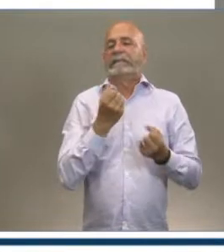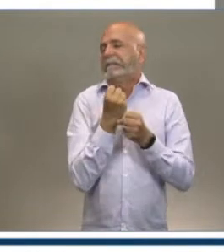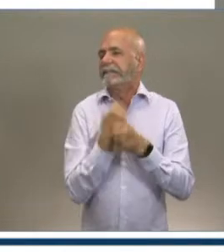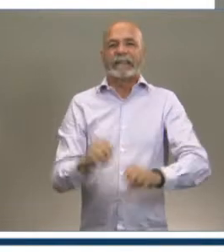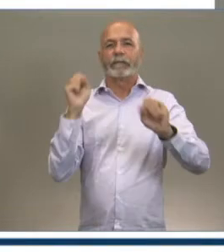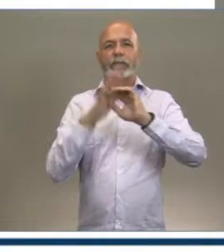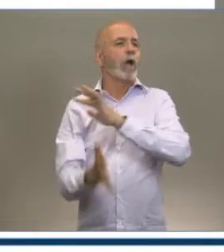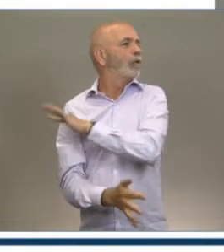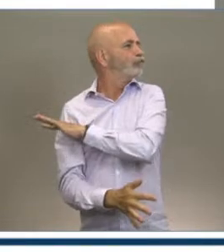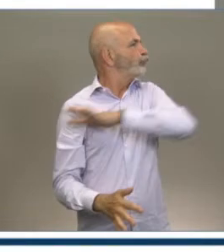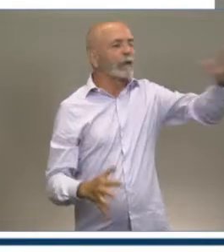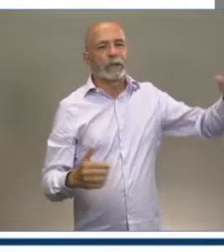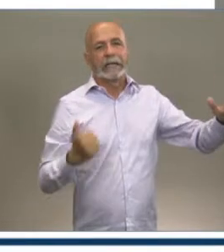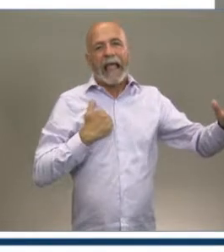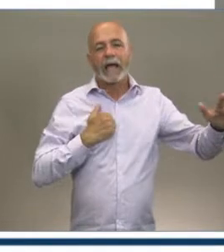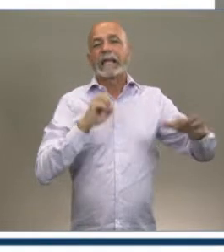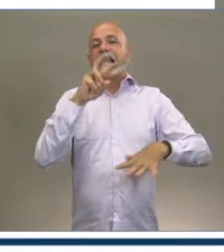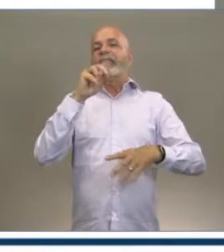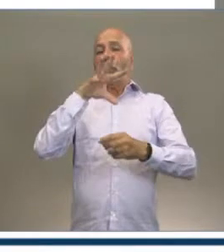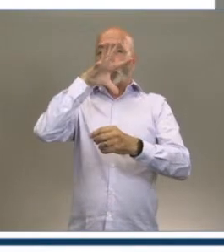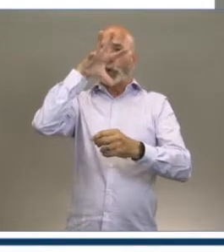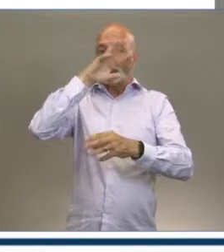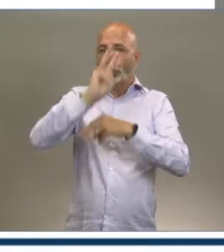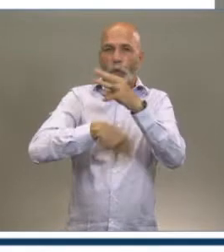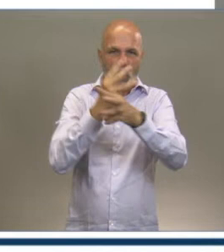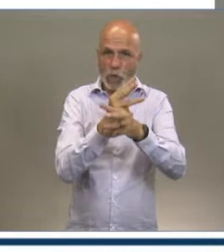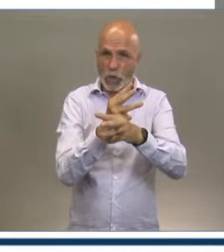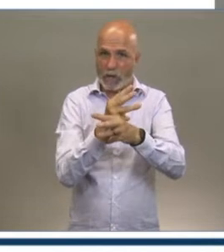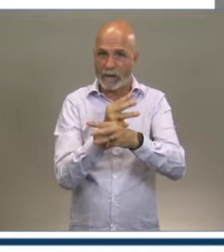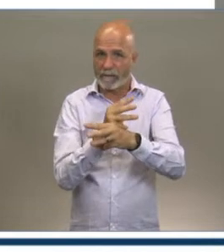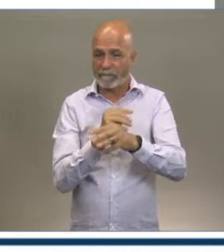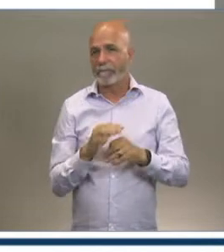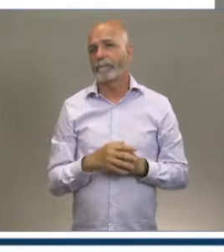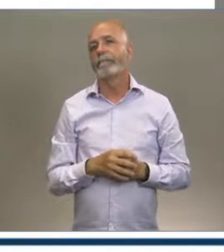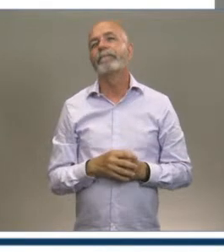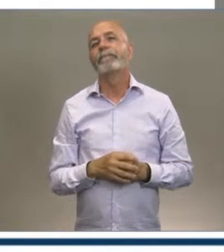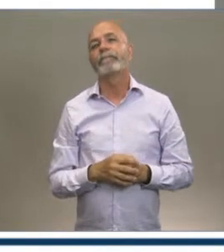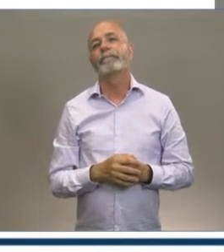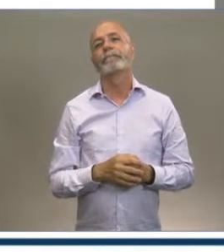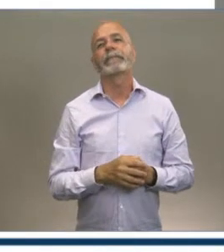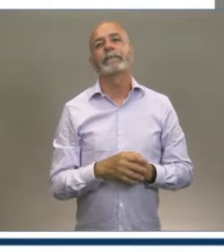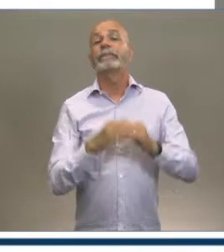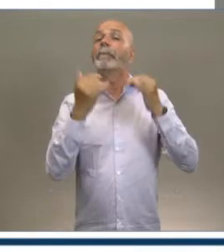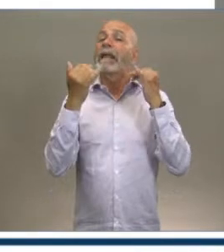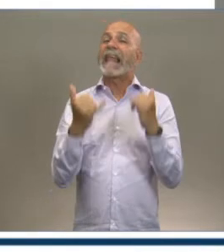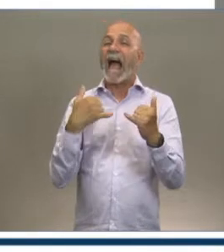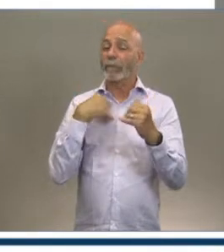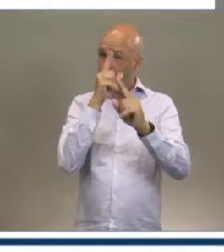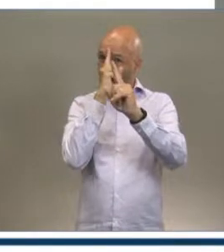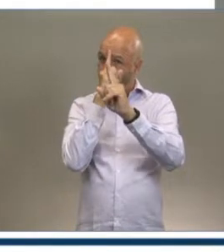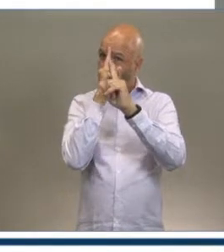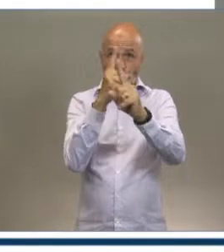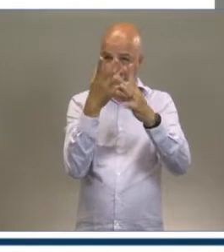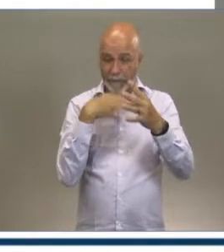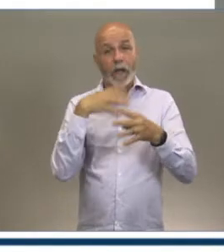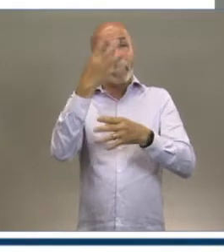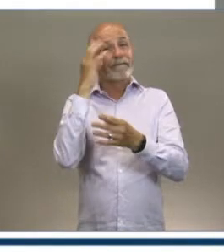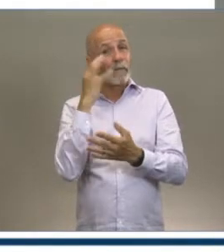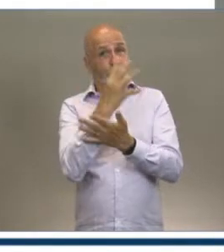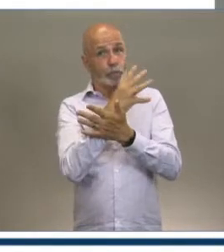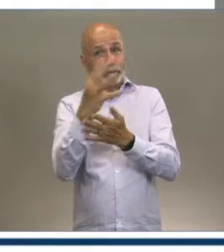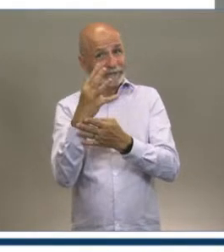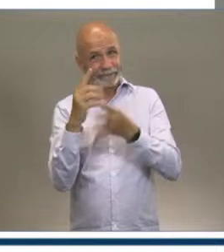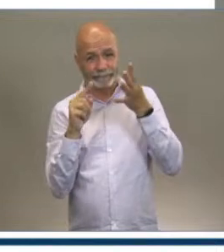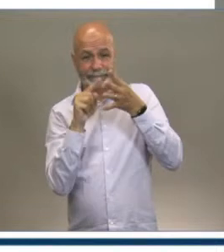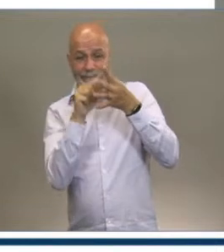4 weeks and our plan to get over 400,000 doses into arms in just 4 weeks. This morning,